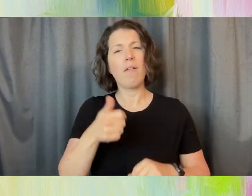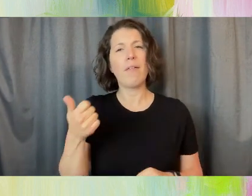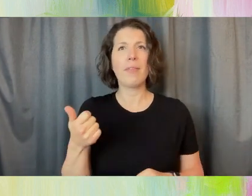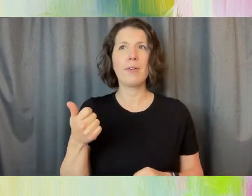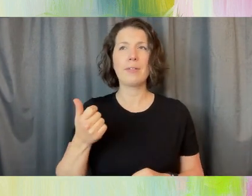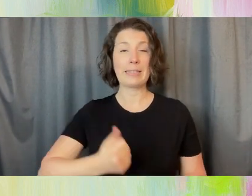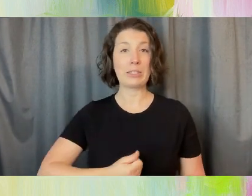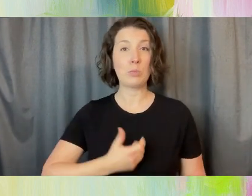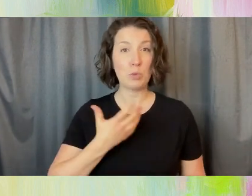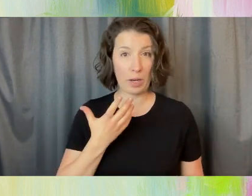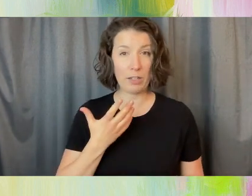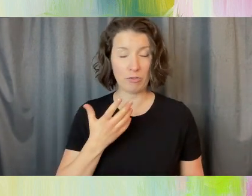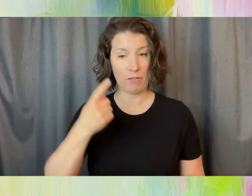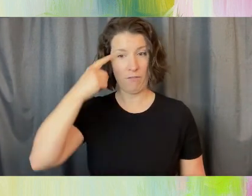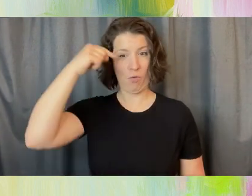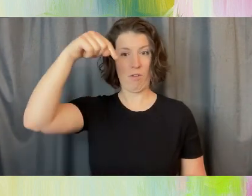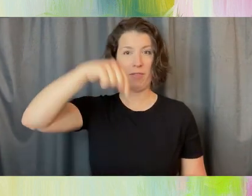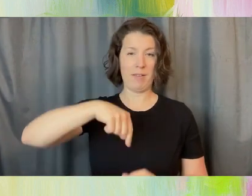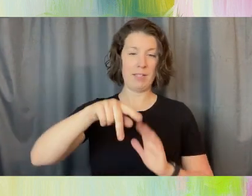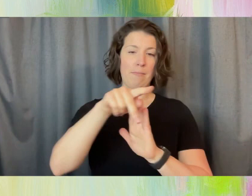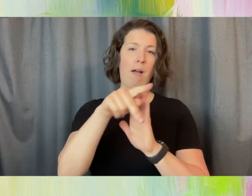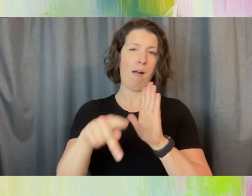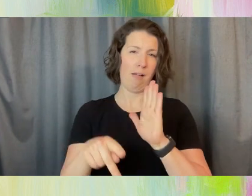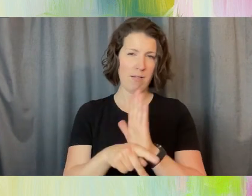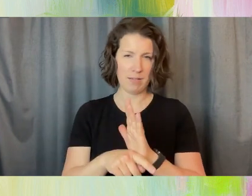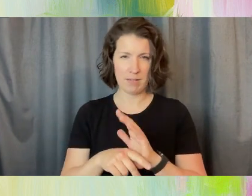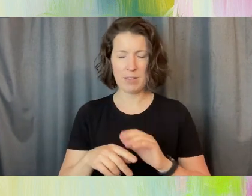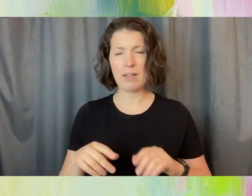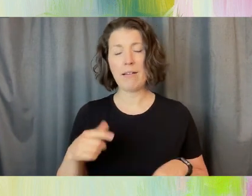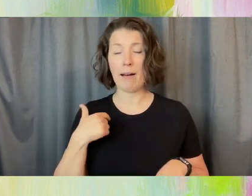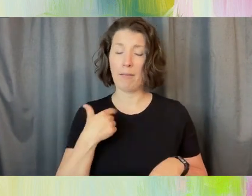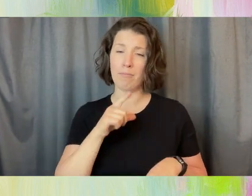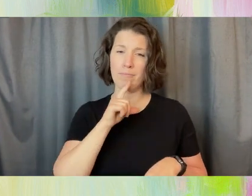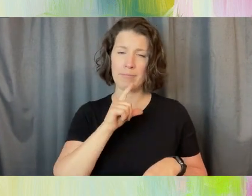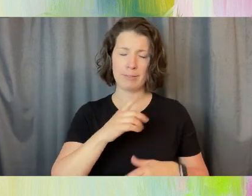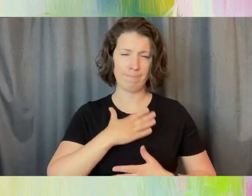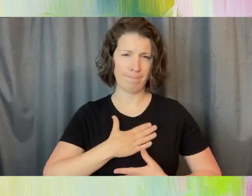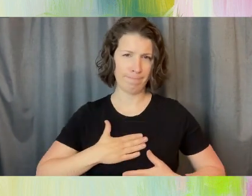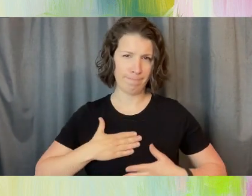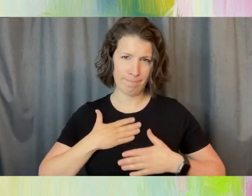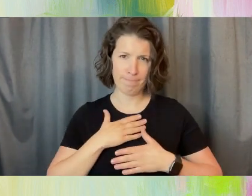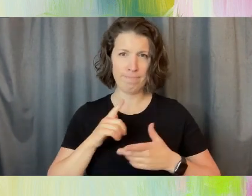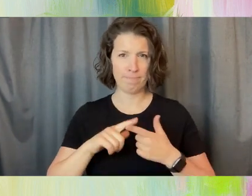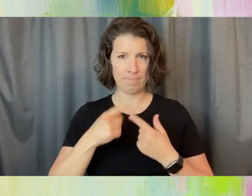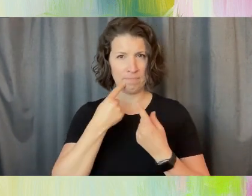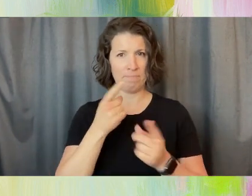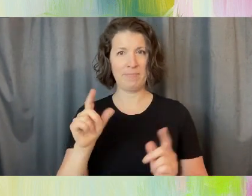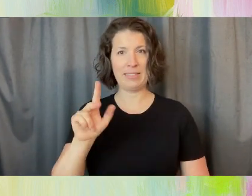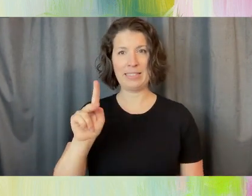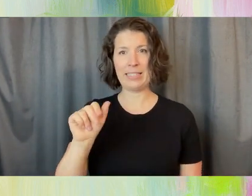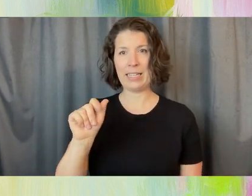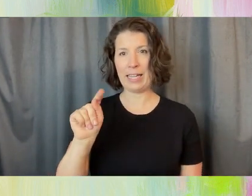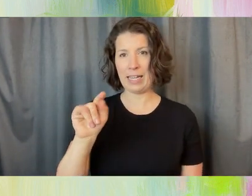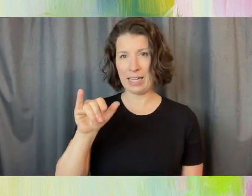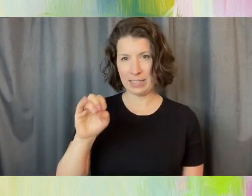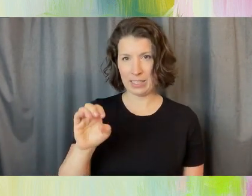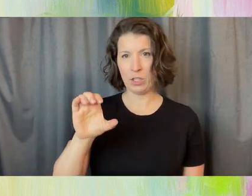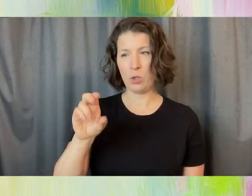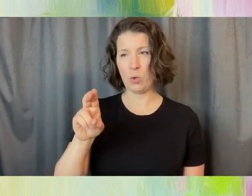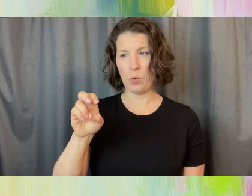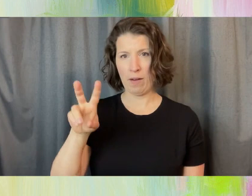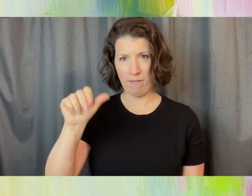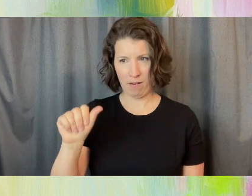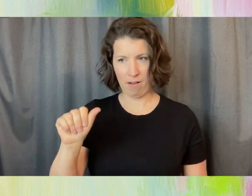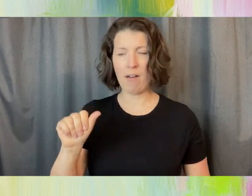inspirations for this policy consortium, and I'm very pleased to say that Katie Cueva and one of her community partners, Jim Chaliak,